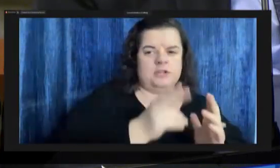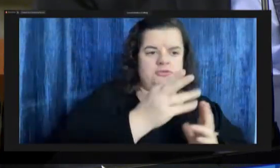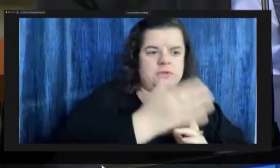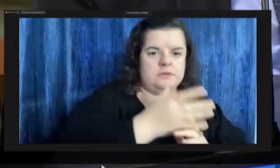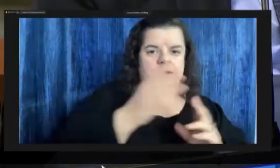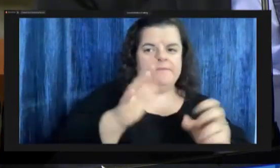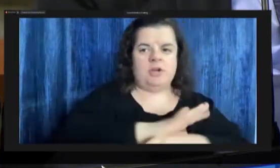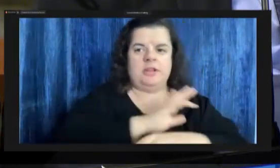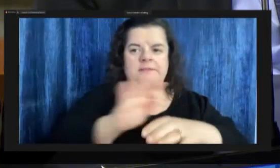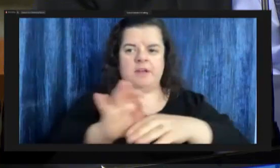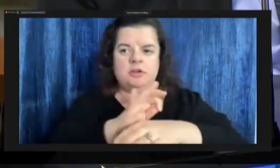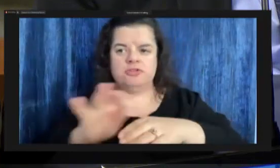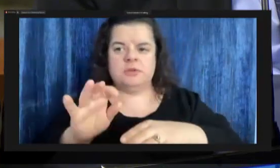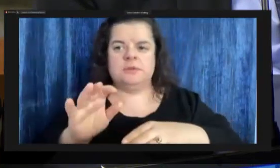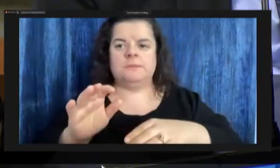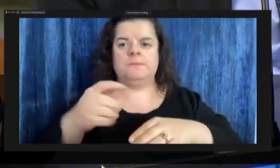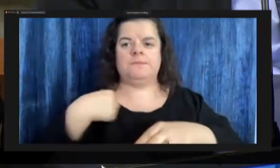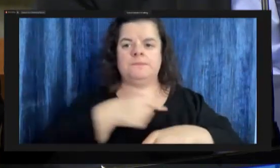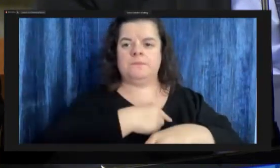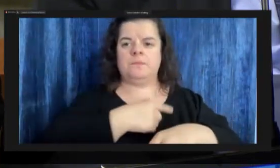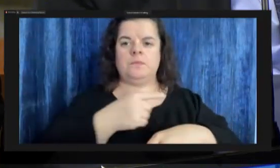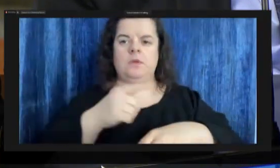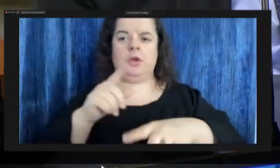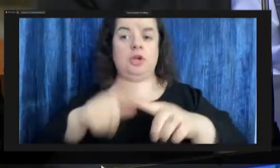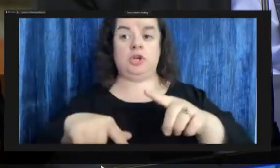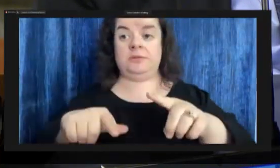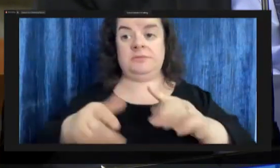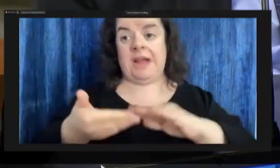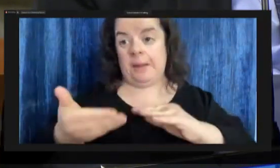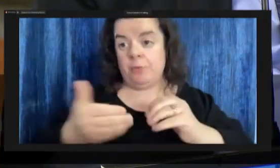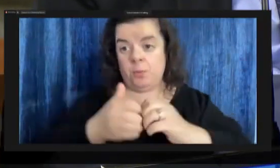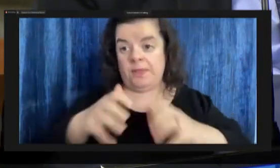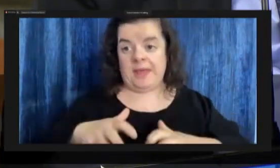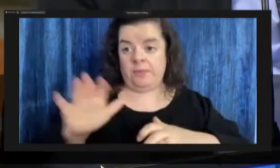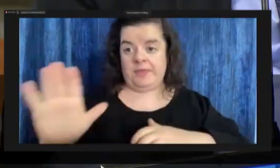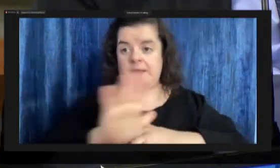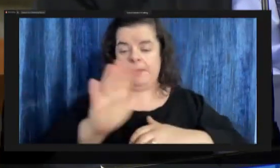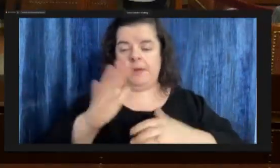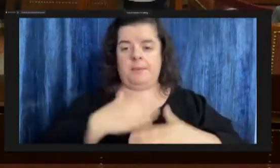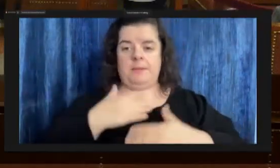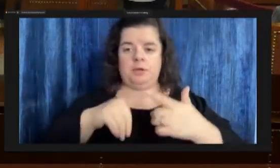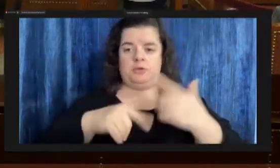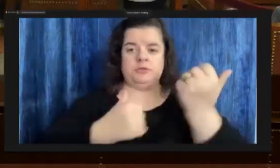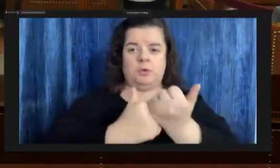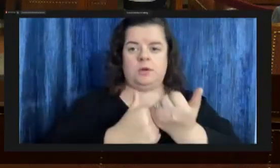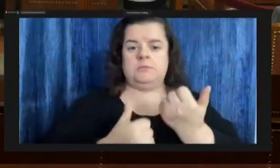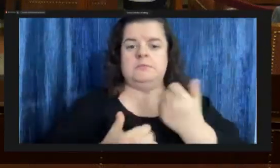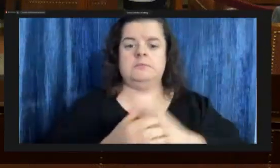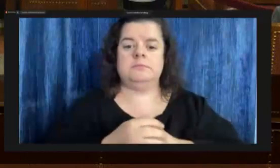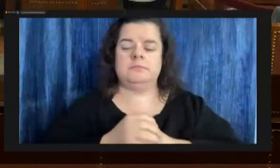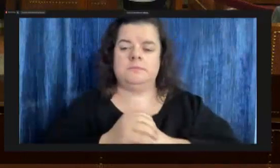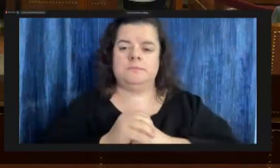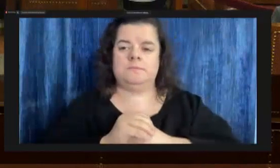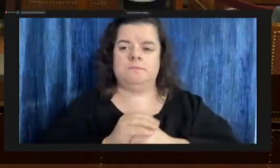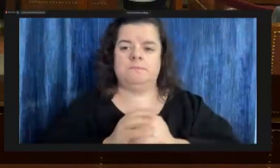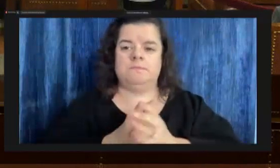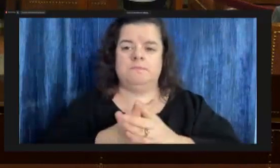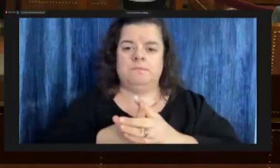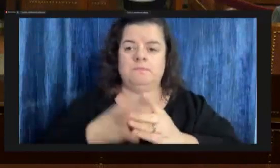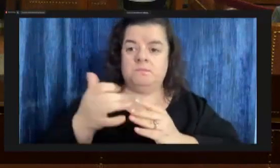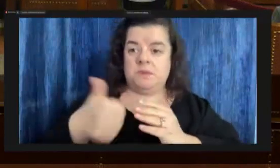And we could not operate without them. I'm happy to support these amendments. Thank you. Any further